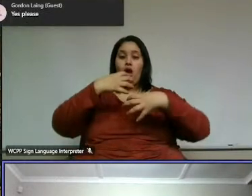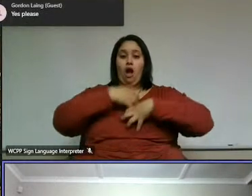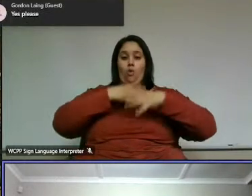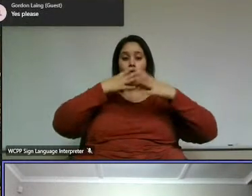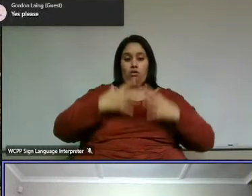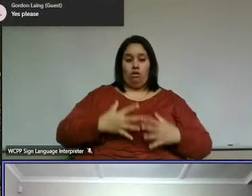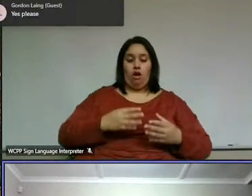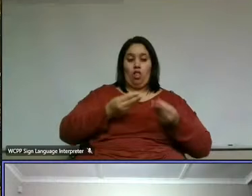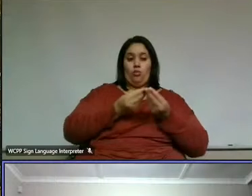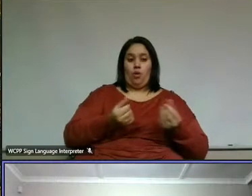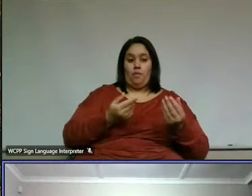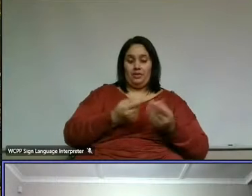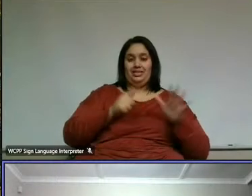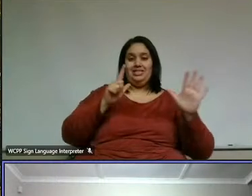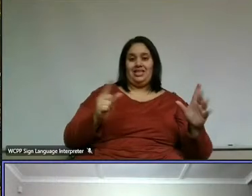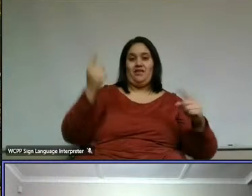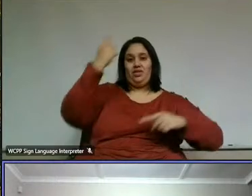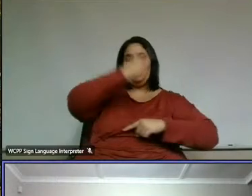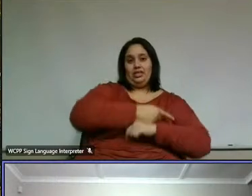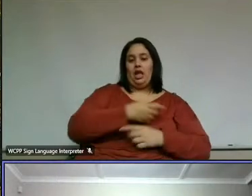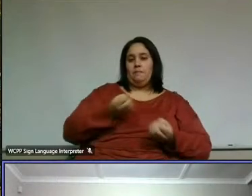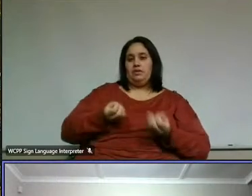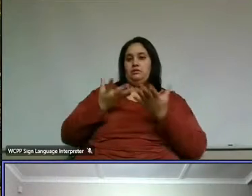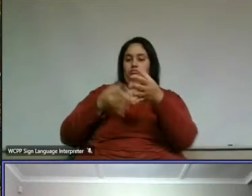7 days to provide the reasons for